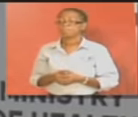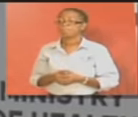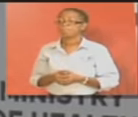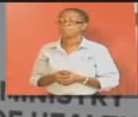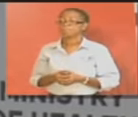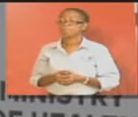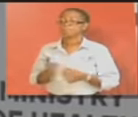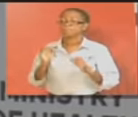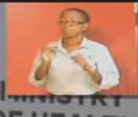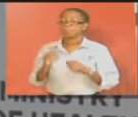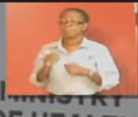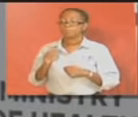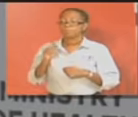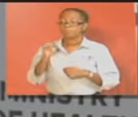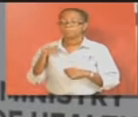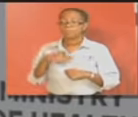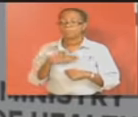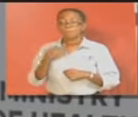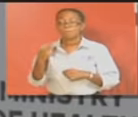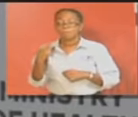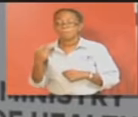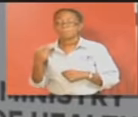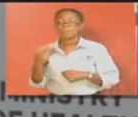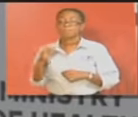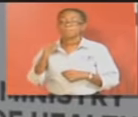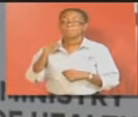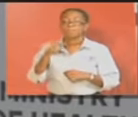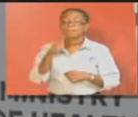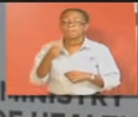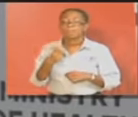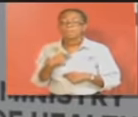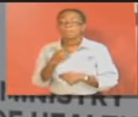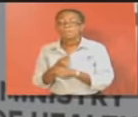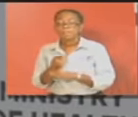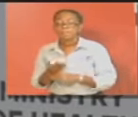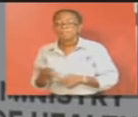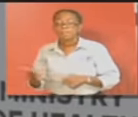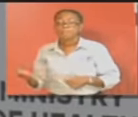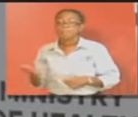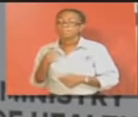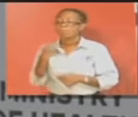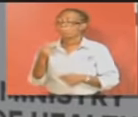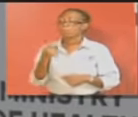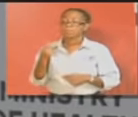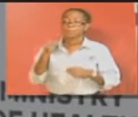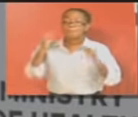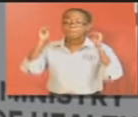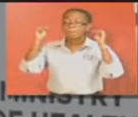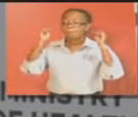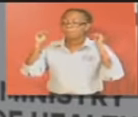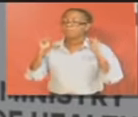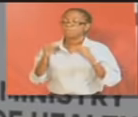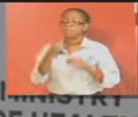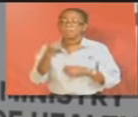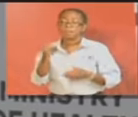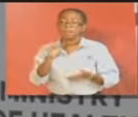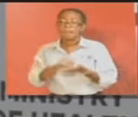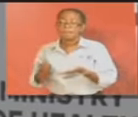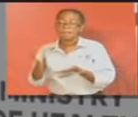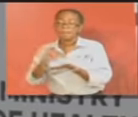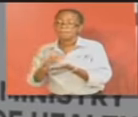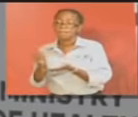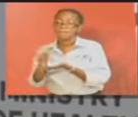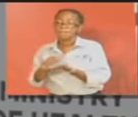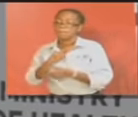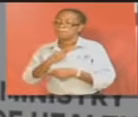of Health to do what the Ministry of Health has already told you to do. But we can begin to remind each other in these settings. Okay, yes, I know we're hanging in